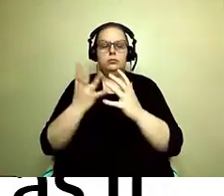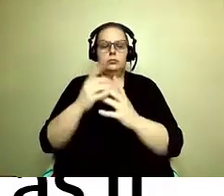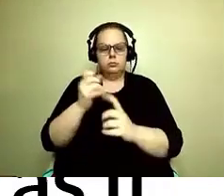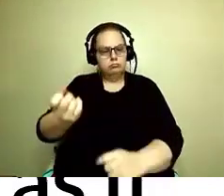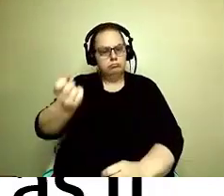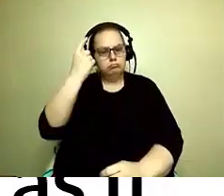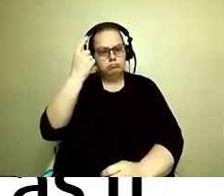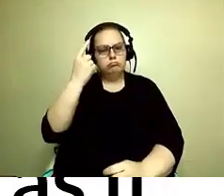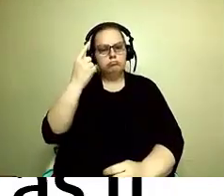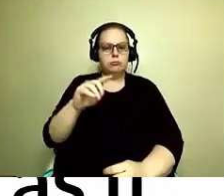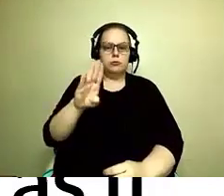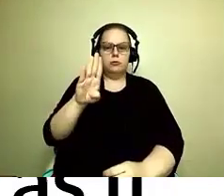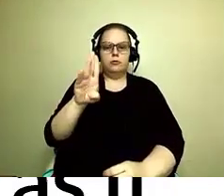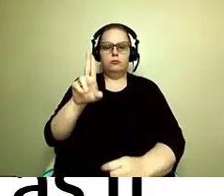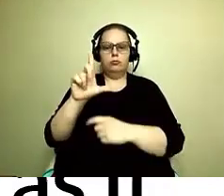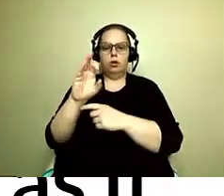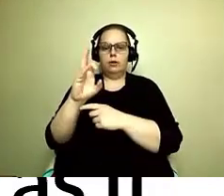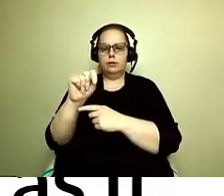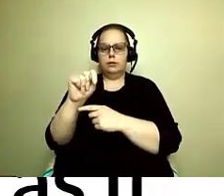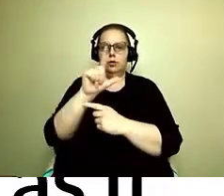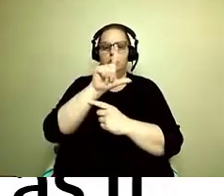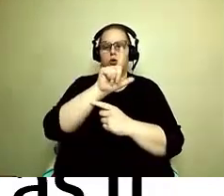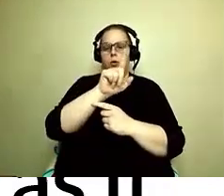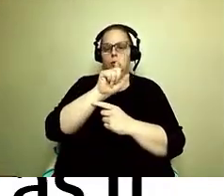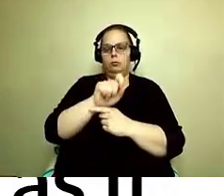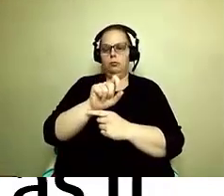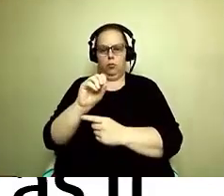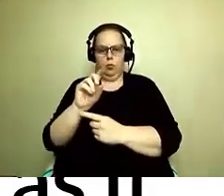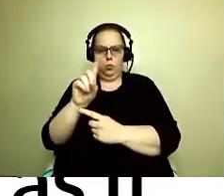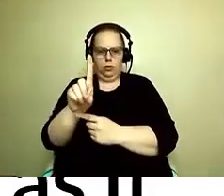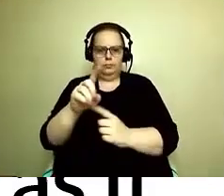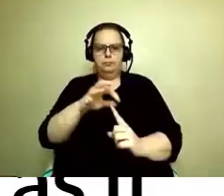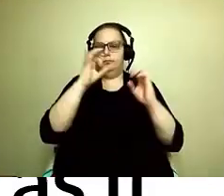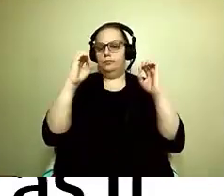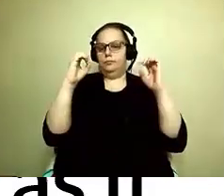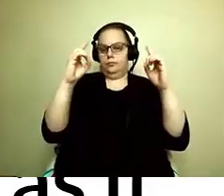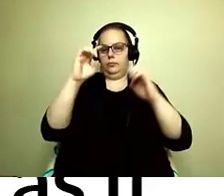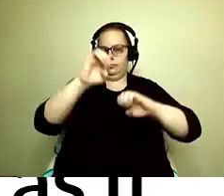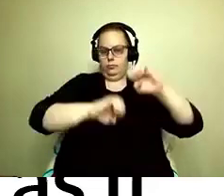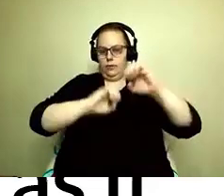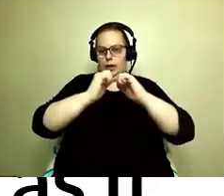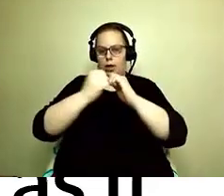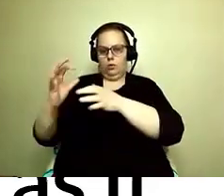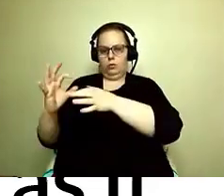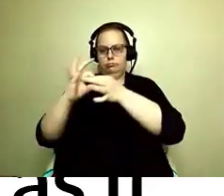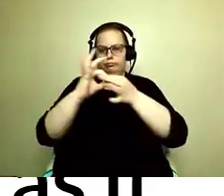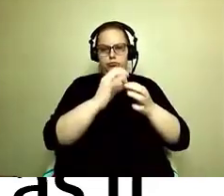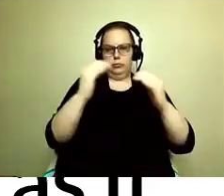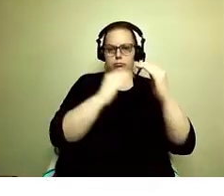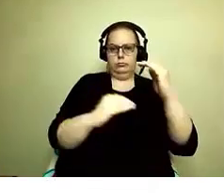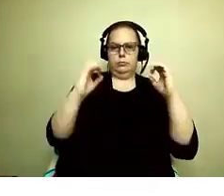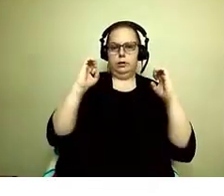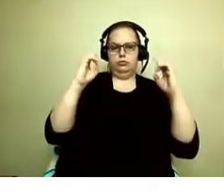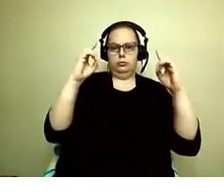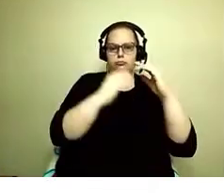Bulletin 2101, special education evaluation as it relates to educational equity.